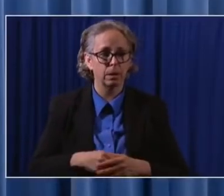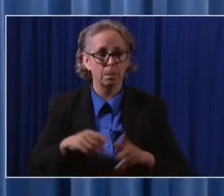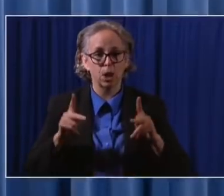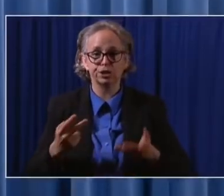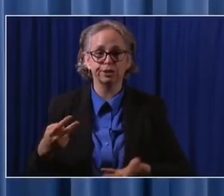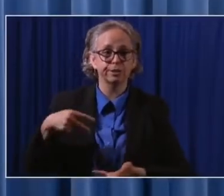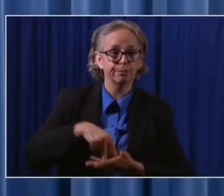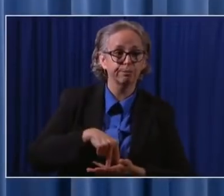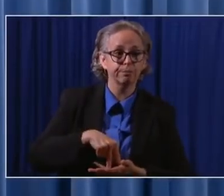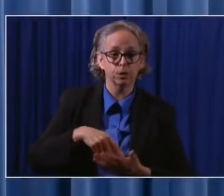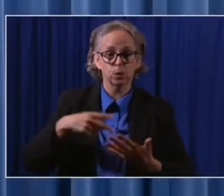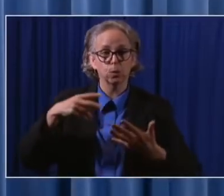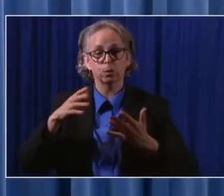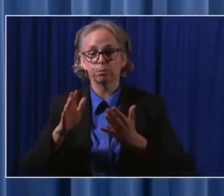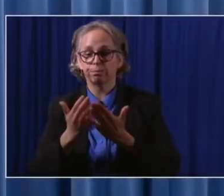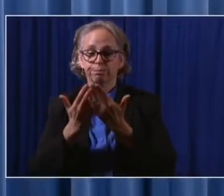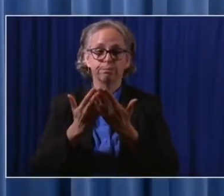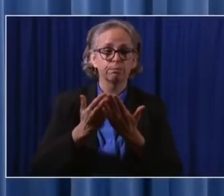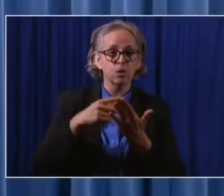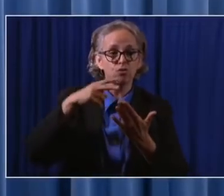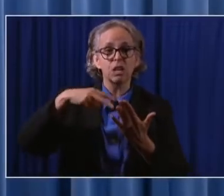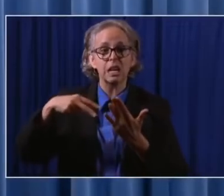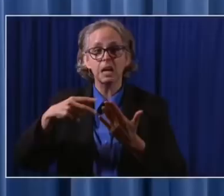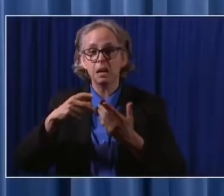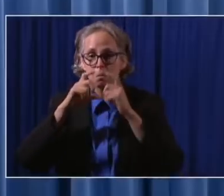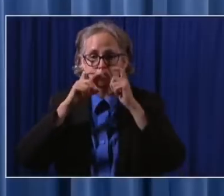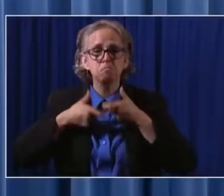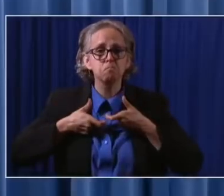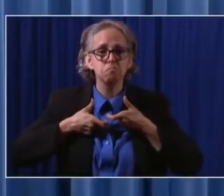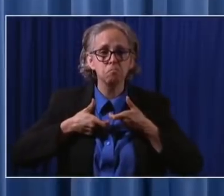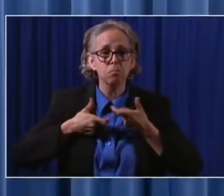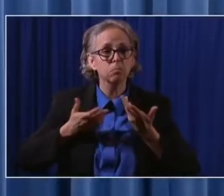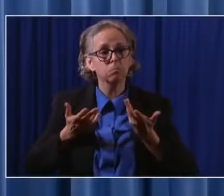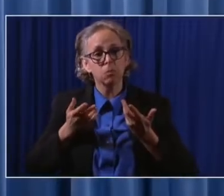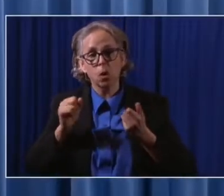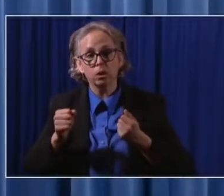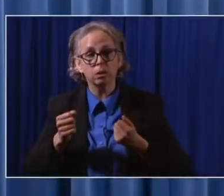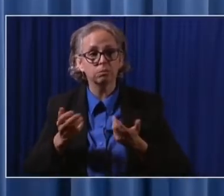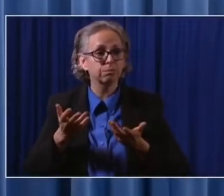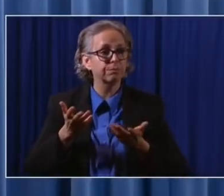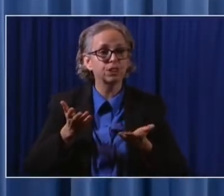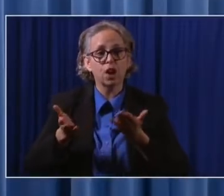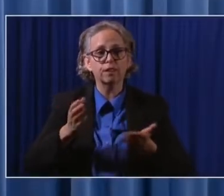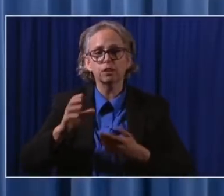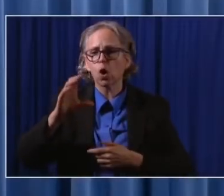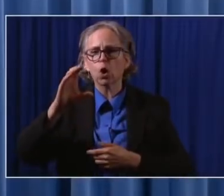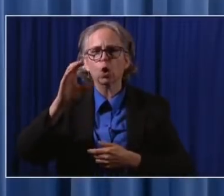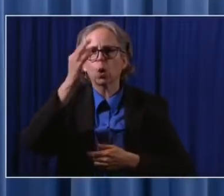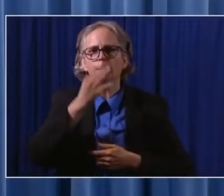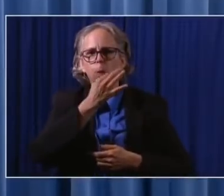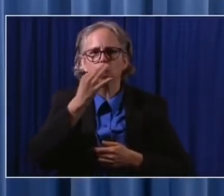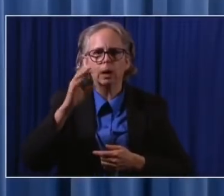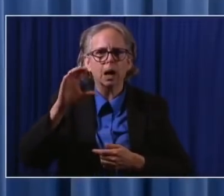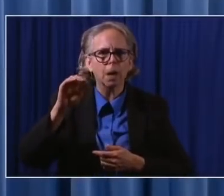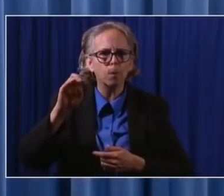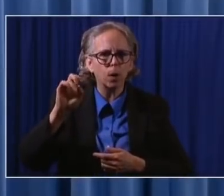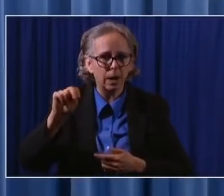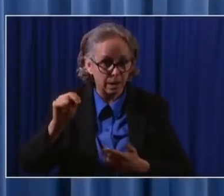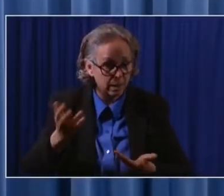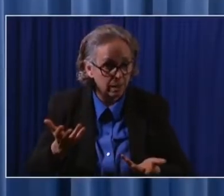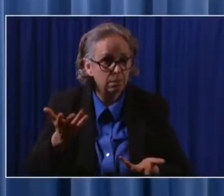fine. If you have someone distributing communion, that's fine. If there's some reason they can't have the